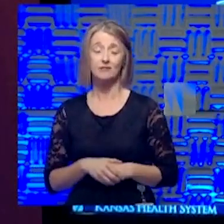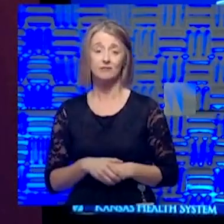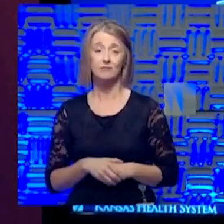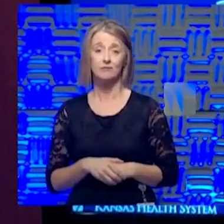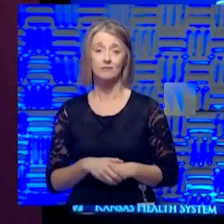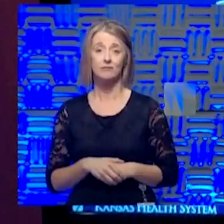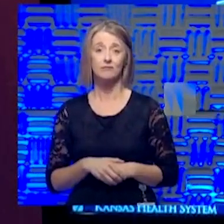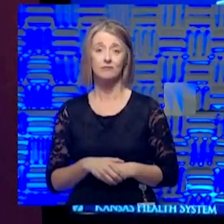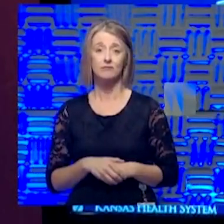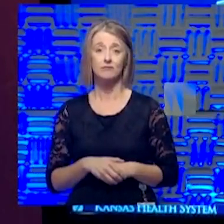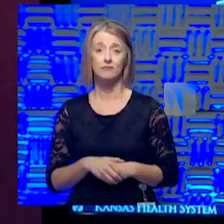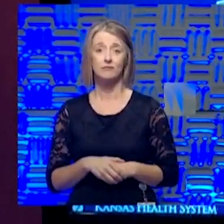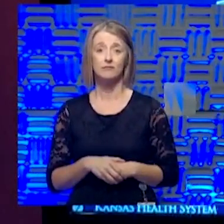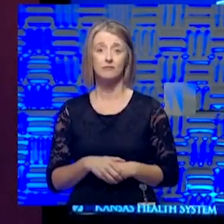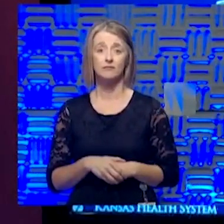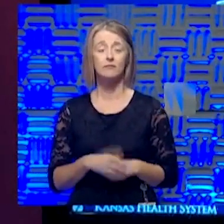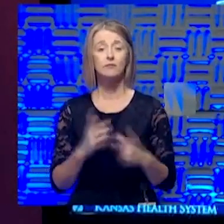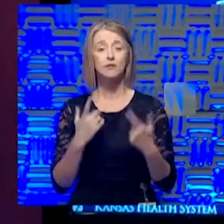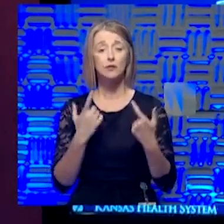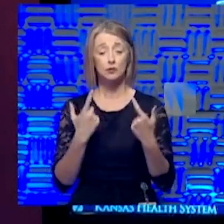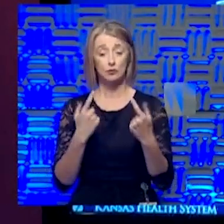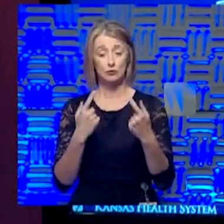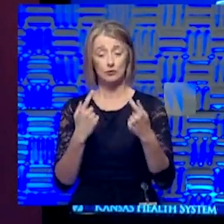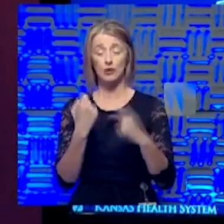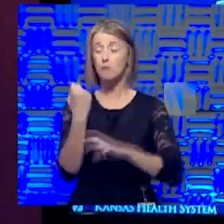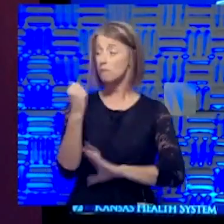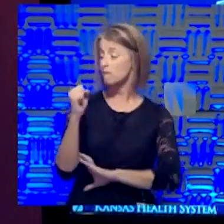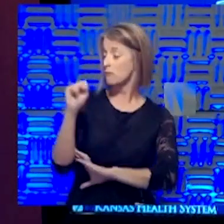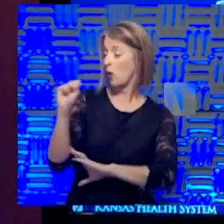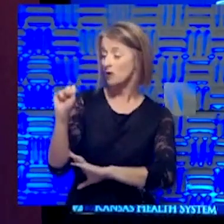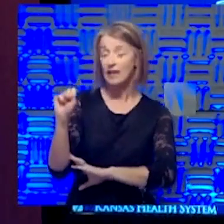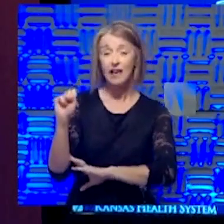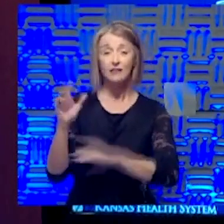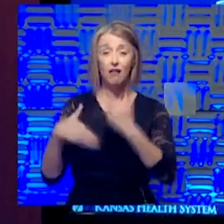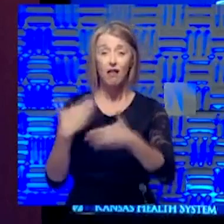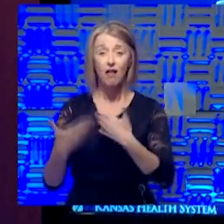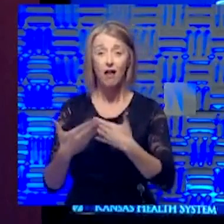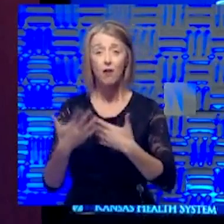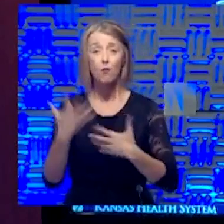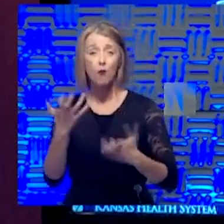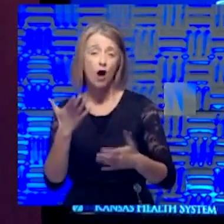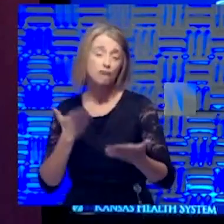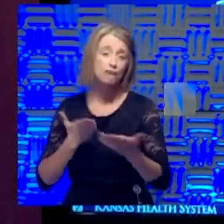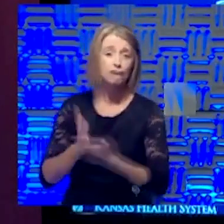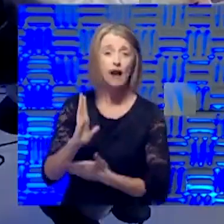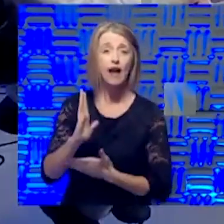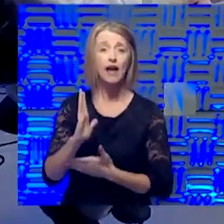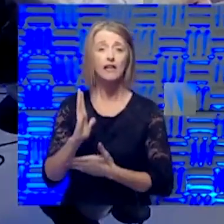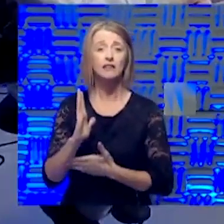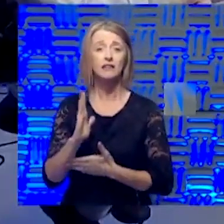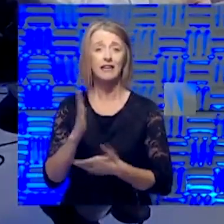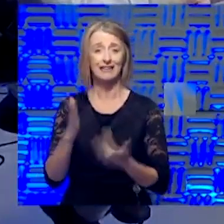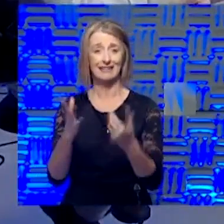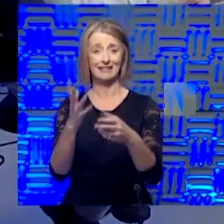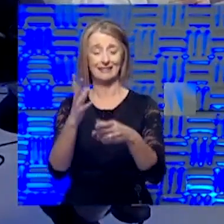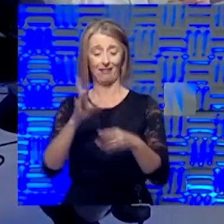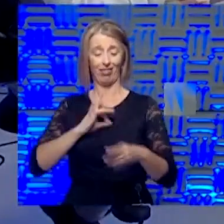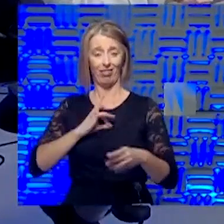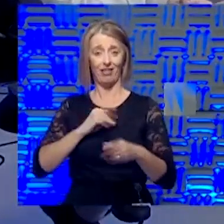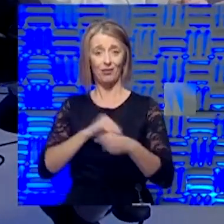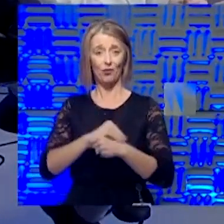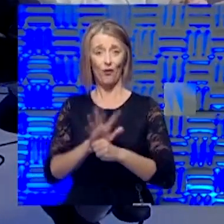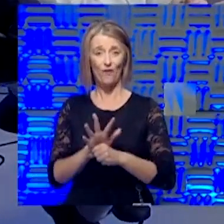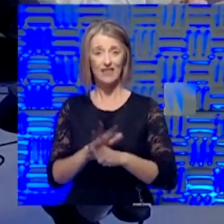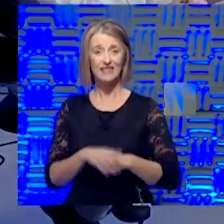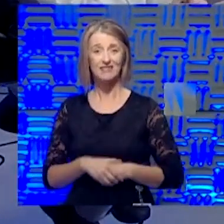to the disease trying to do something you think is right. Anthony, that had to be moving to you. You and I were talking a little